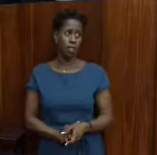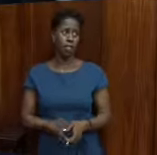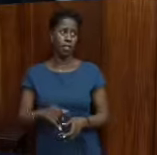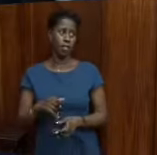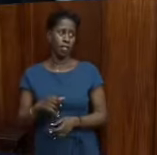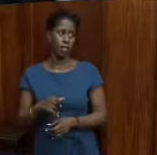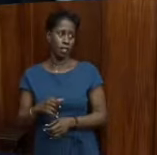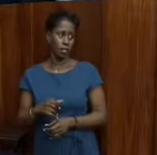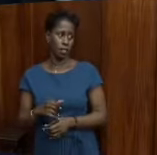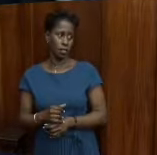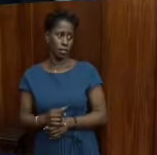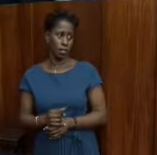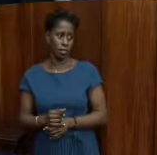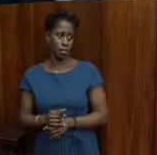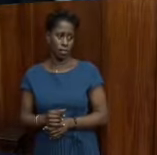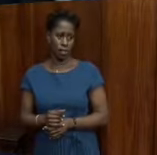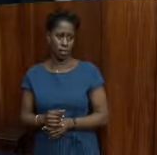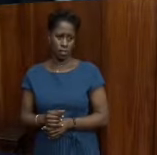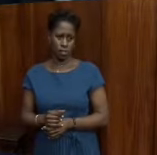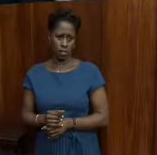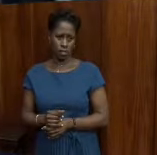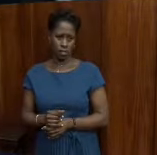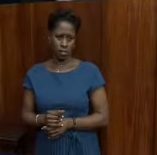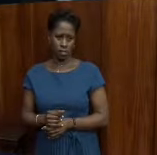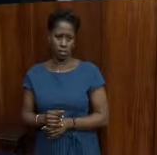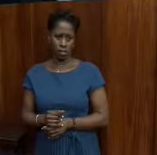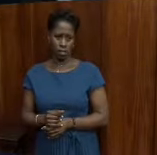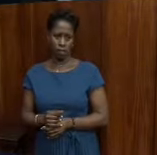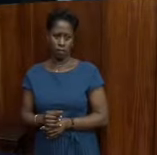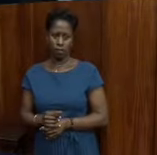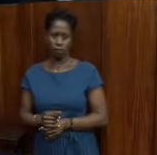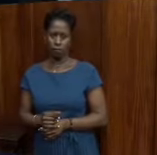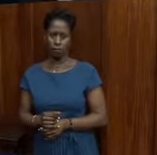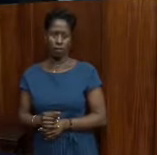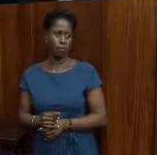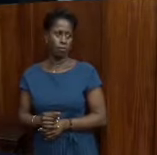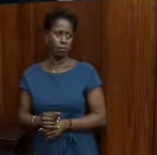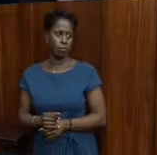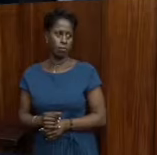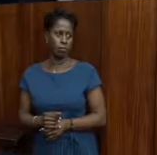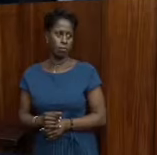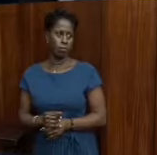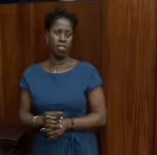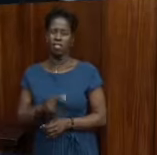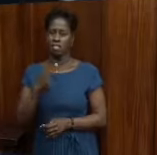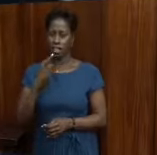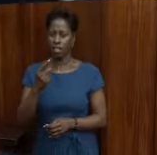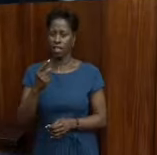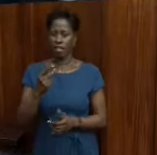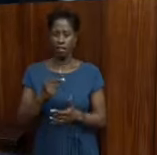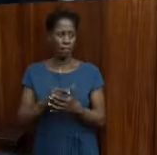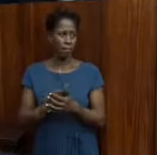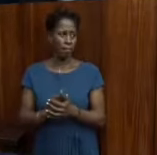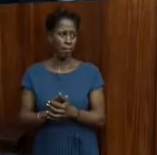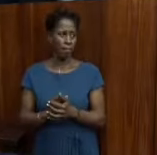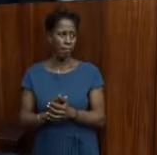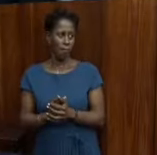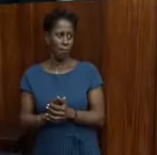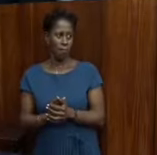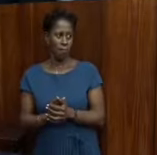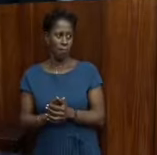to primary products of bananas, we would have fared much better. Mr. Speaker,